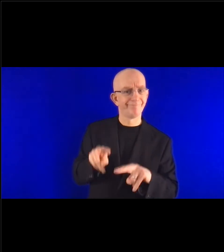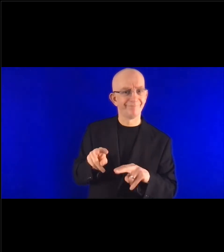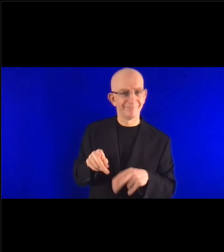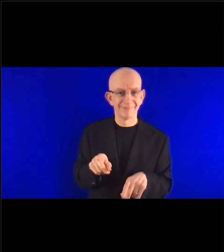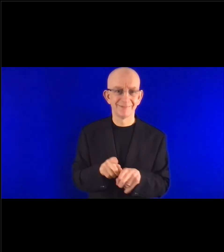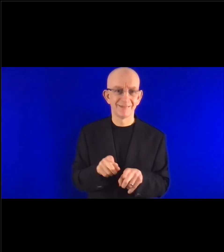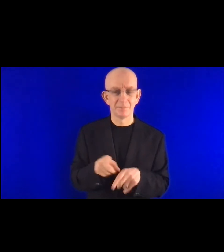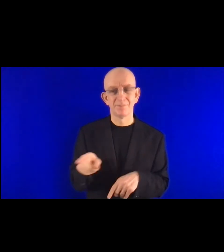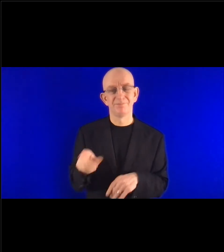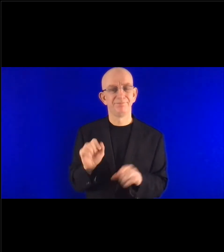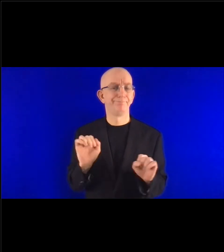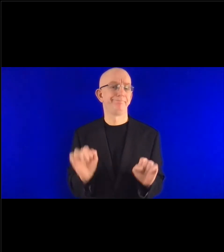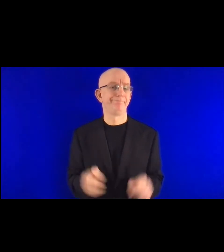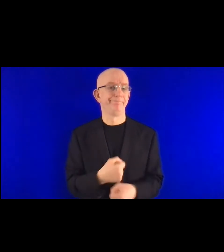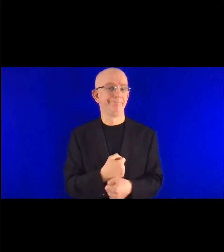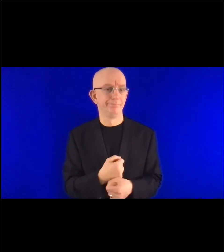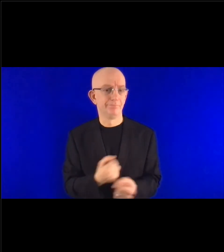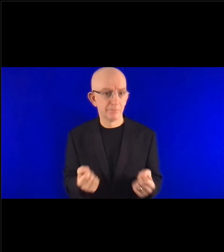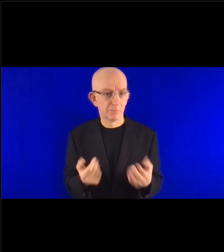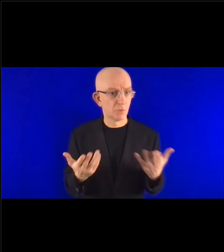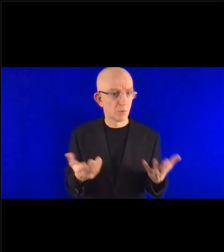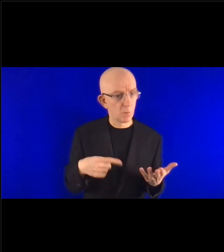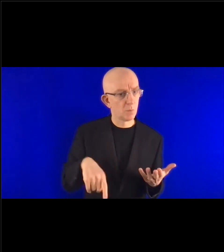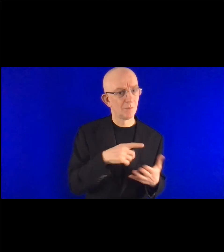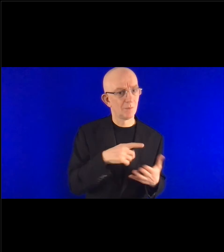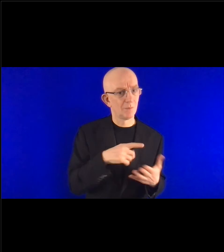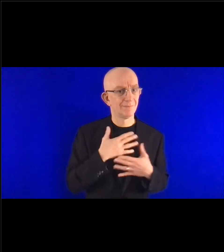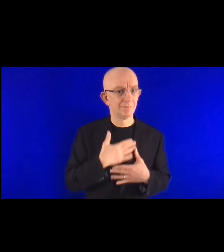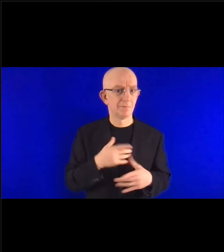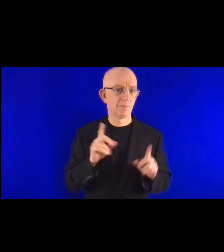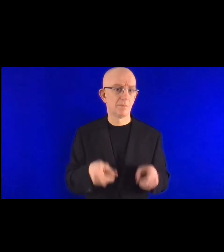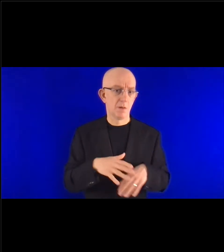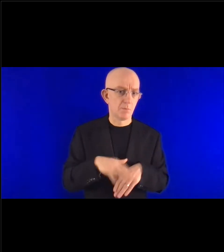much, Smitha, for that really, really impassioned